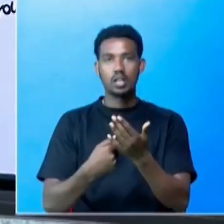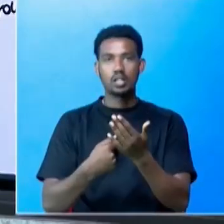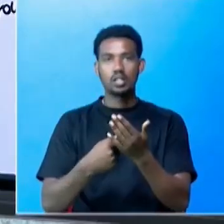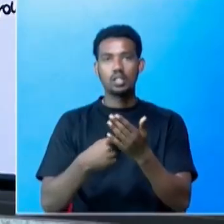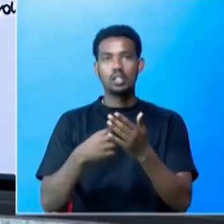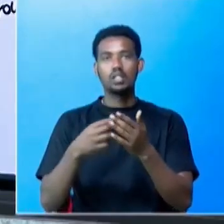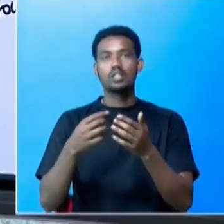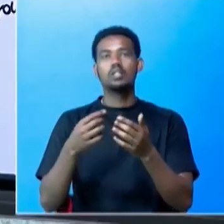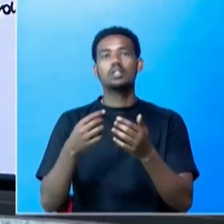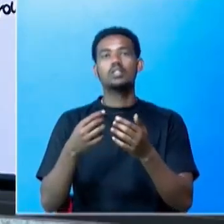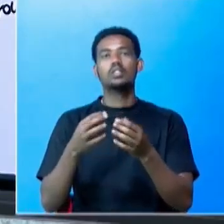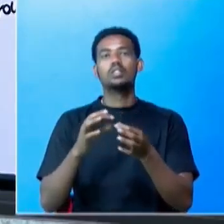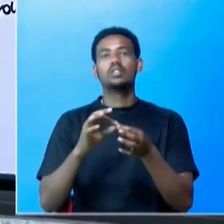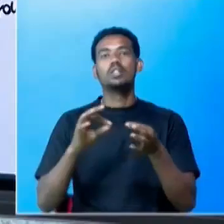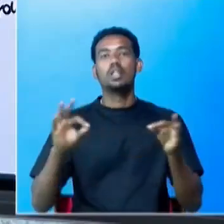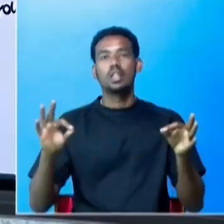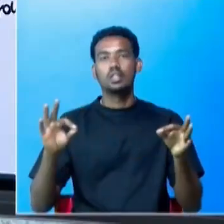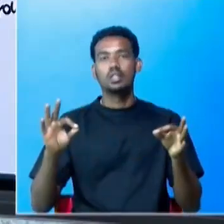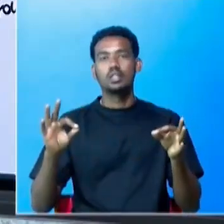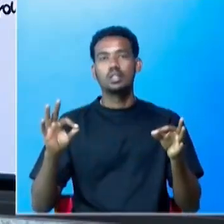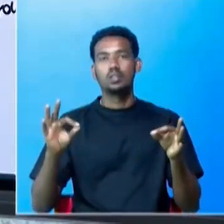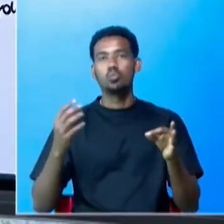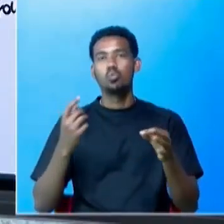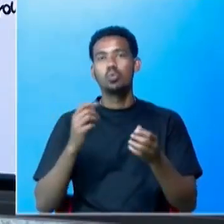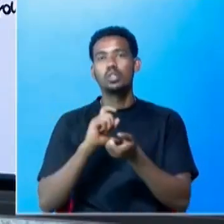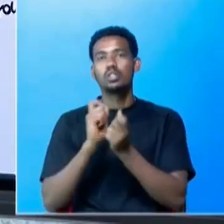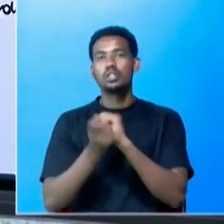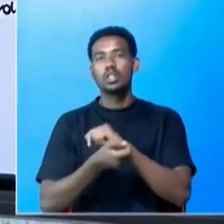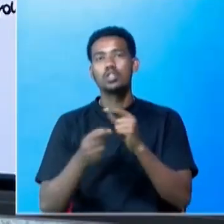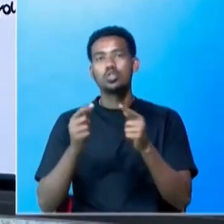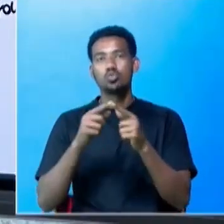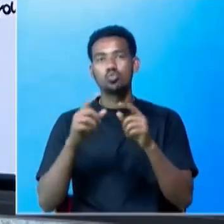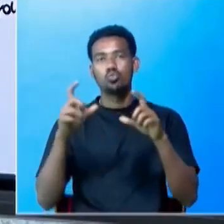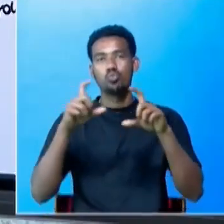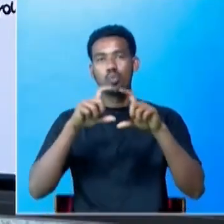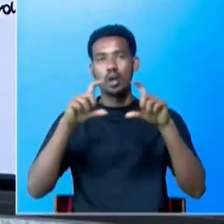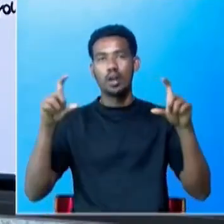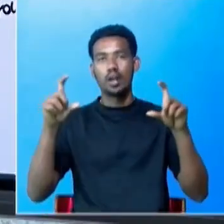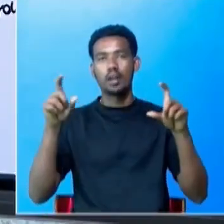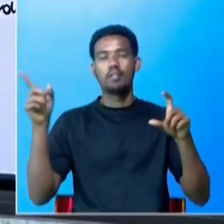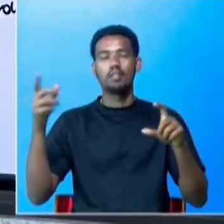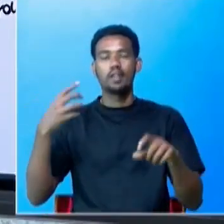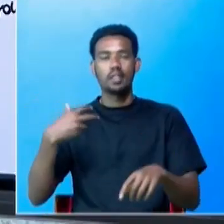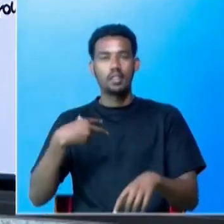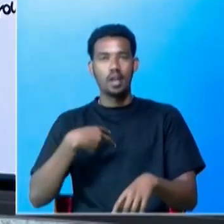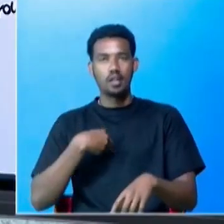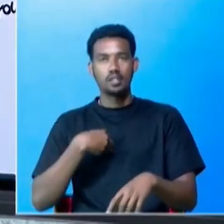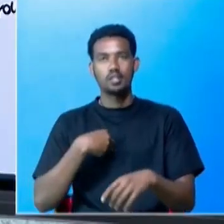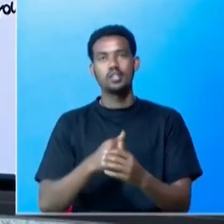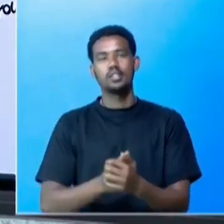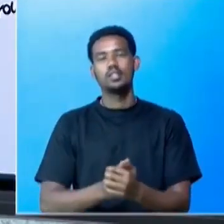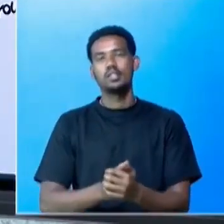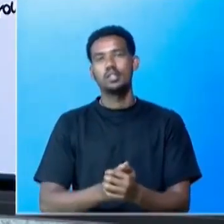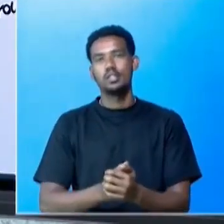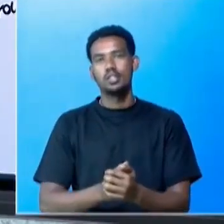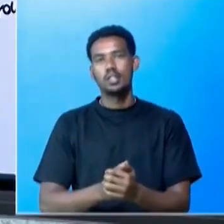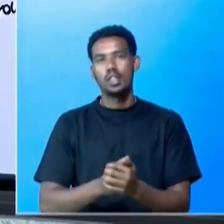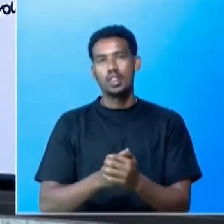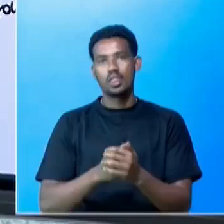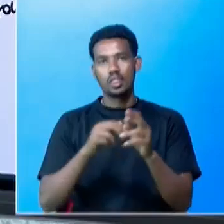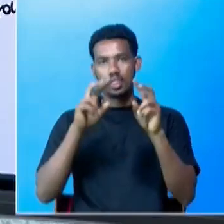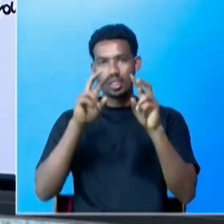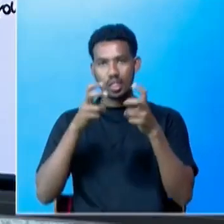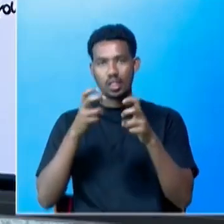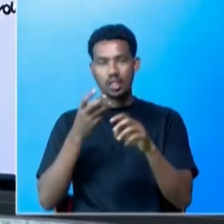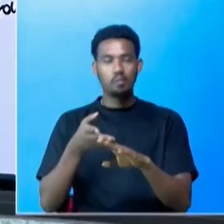it paragraph. So when we come to paragraph, it has what? It has title. Before